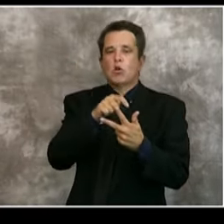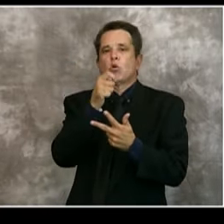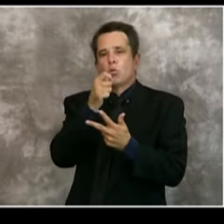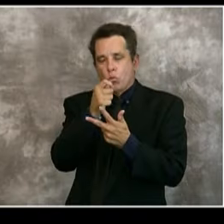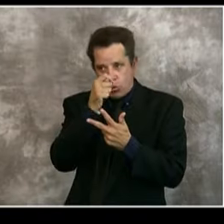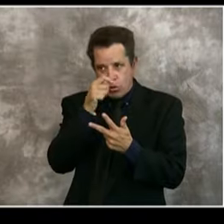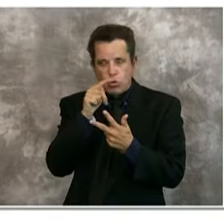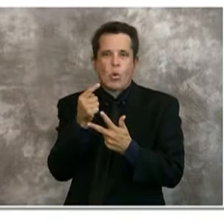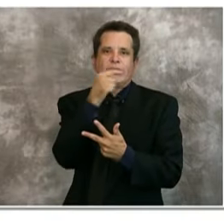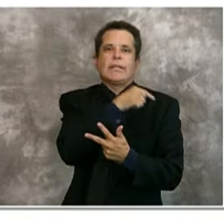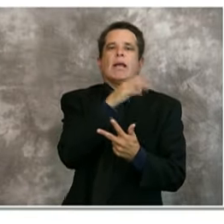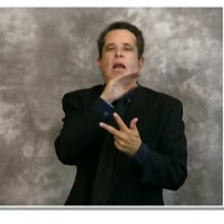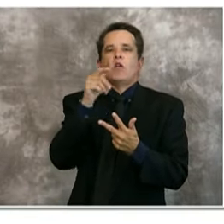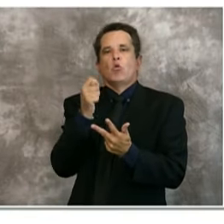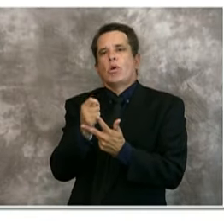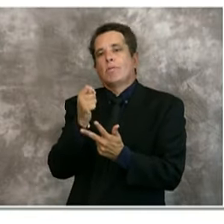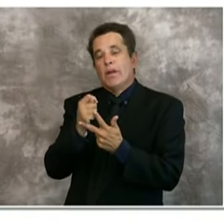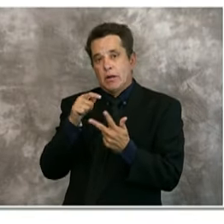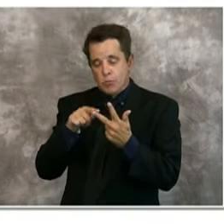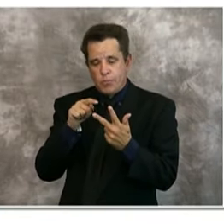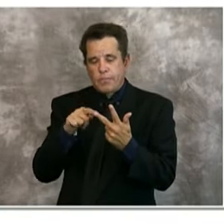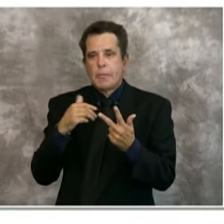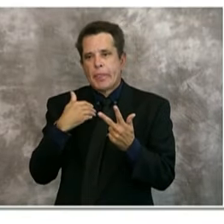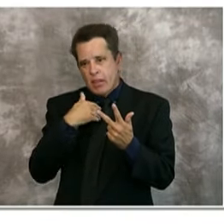treatment. Today we are reporting